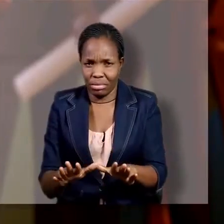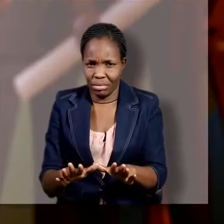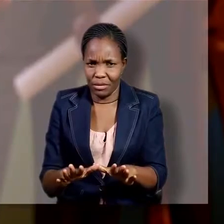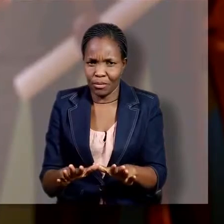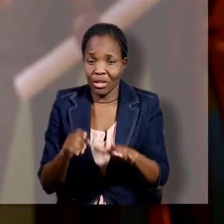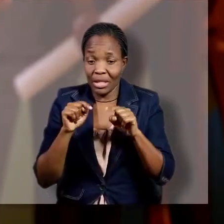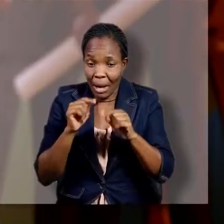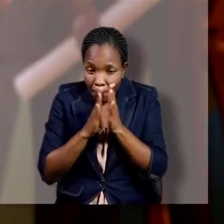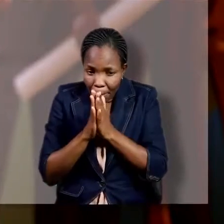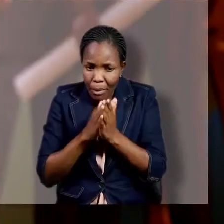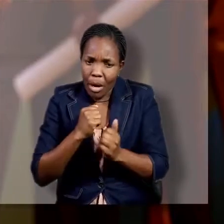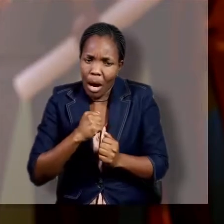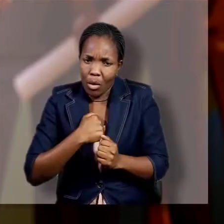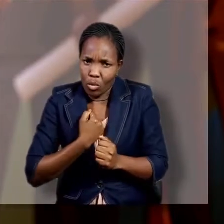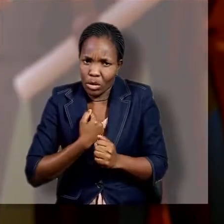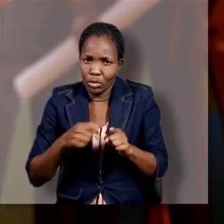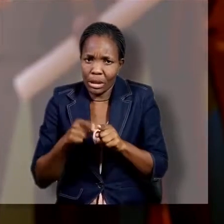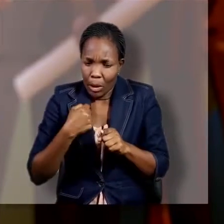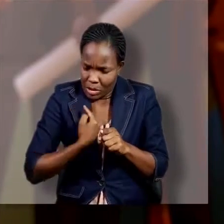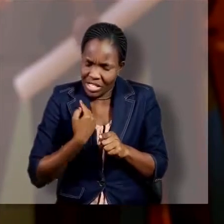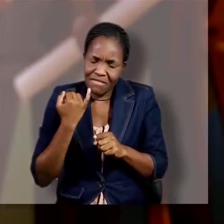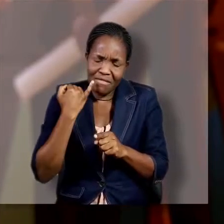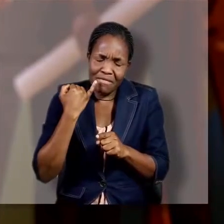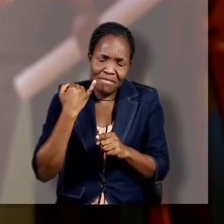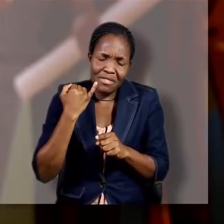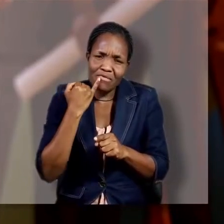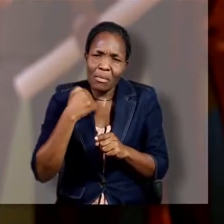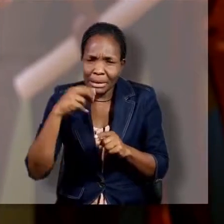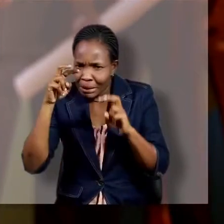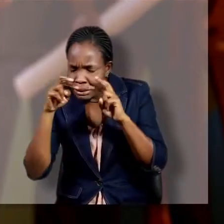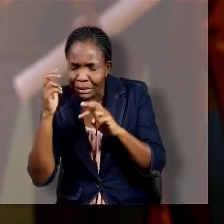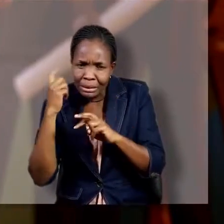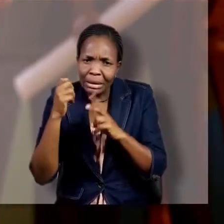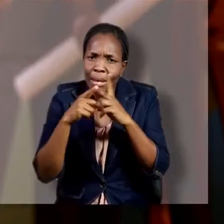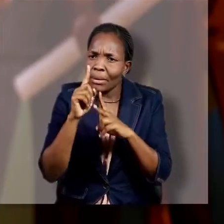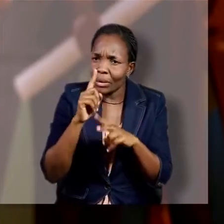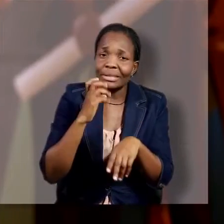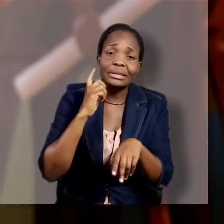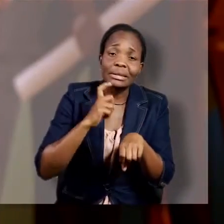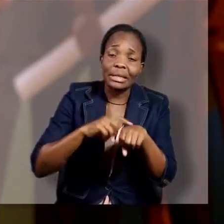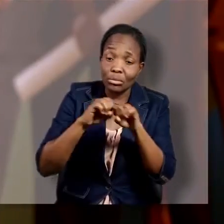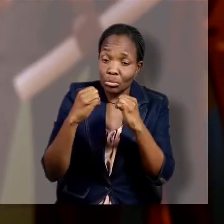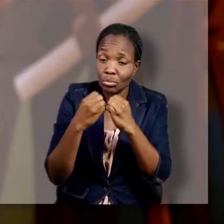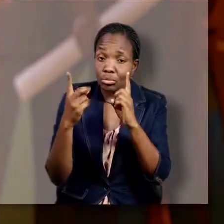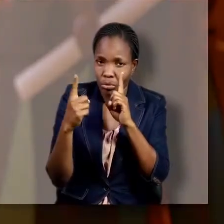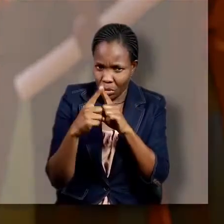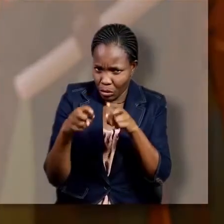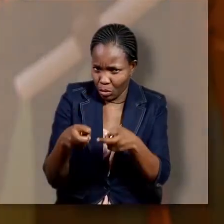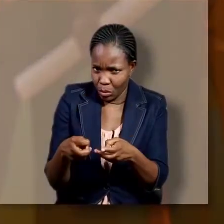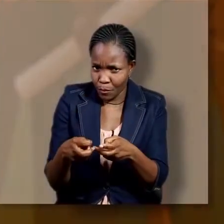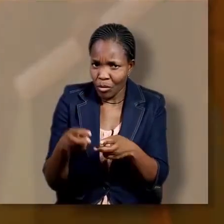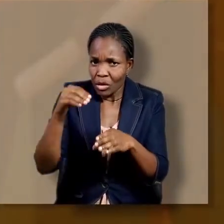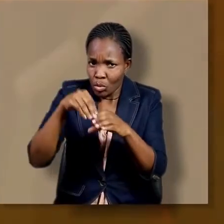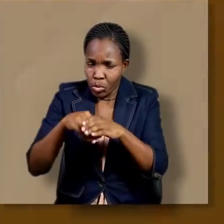is in our interest to keep ourselves informed about what happens when this organization meets and to participate in the